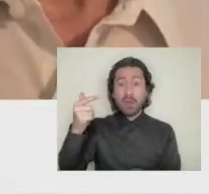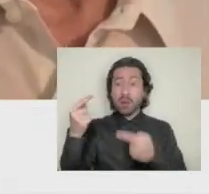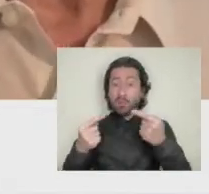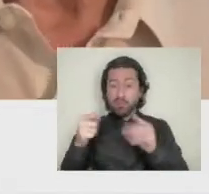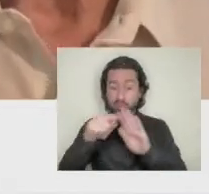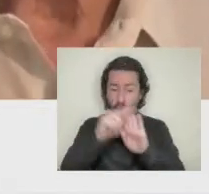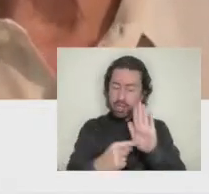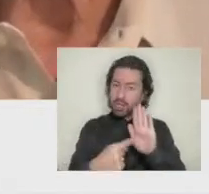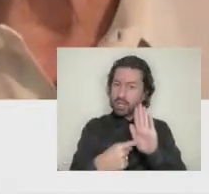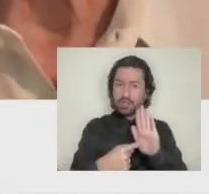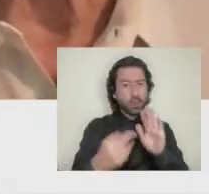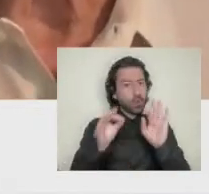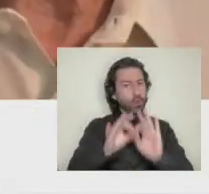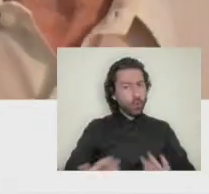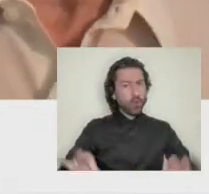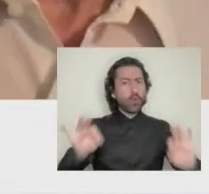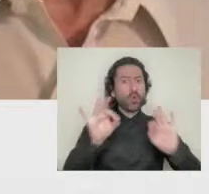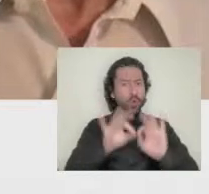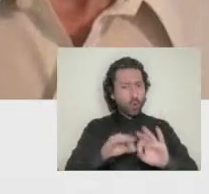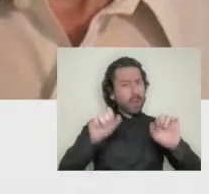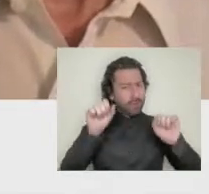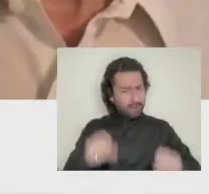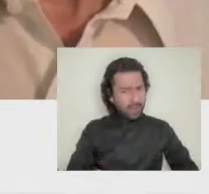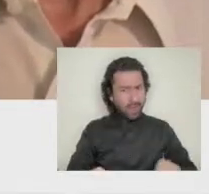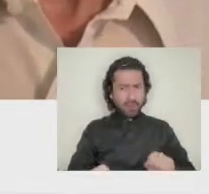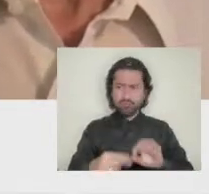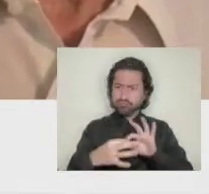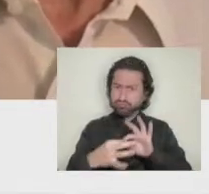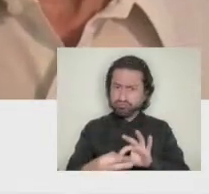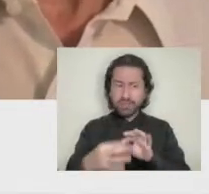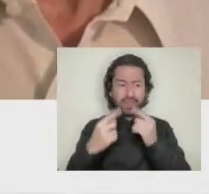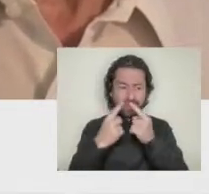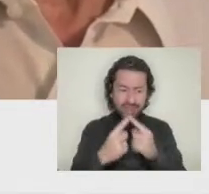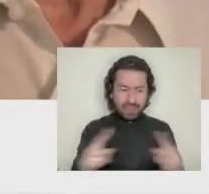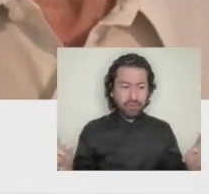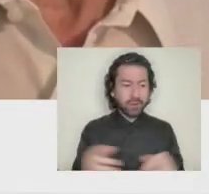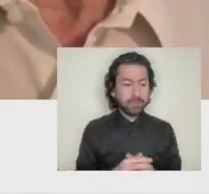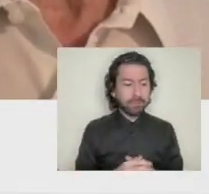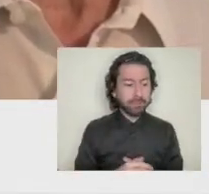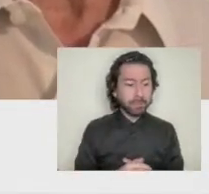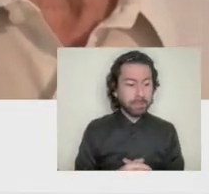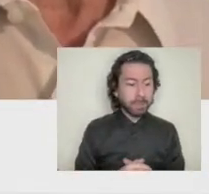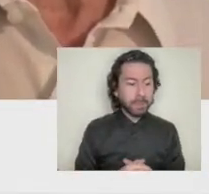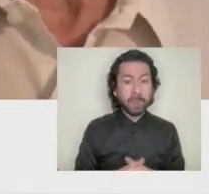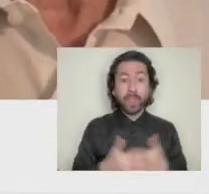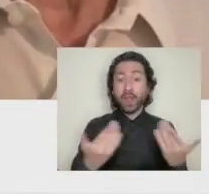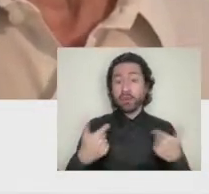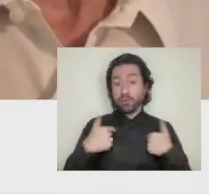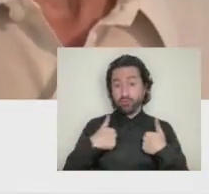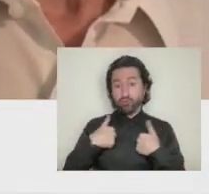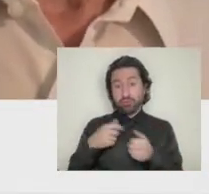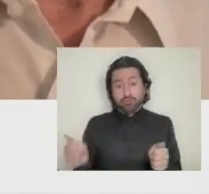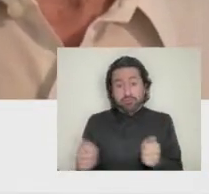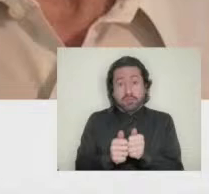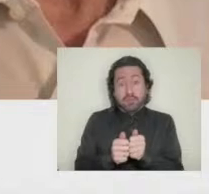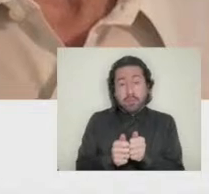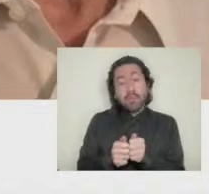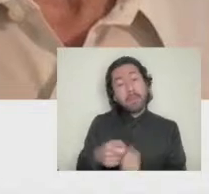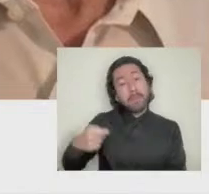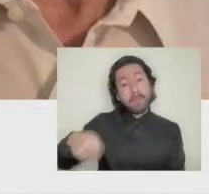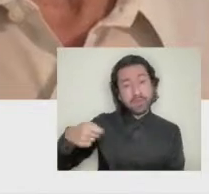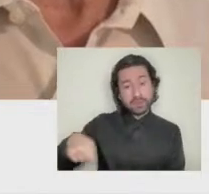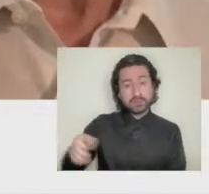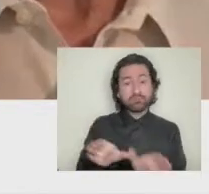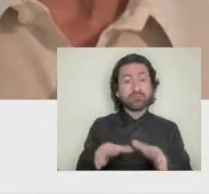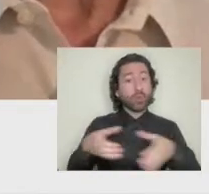I'm now co-chairing a new council on inequality, AIDS, and pandemics. We launched it